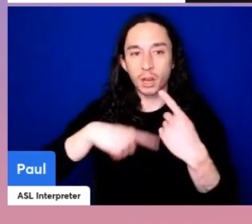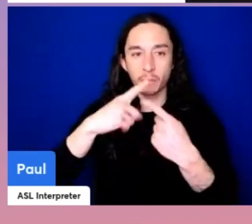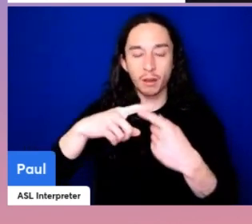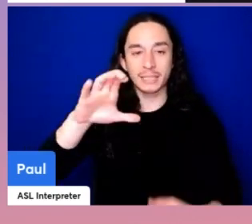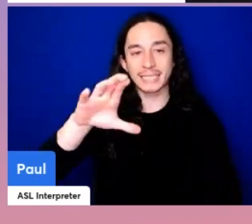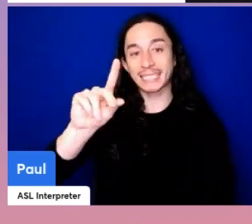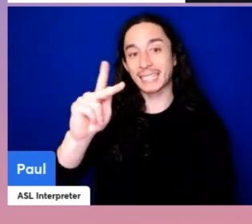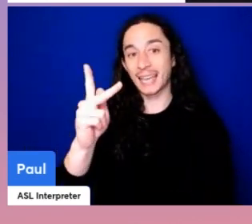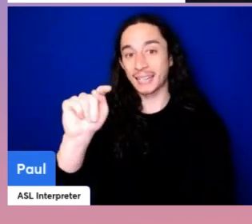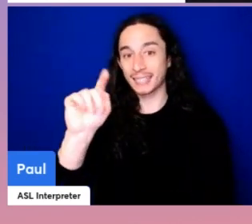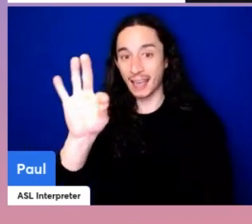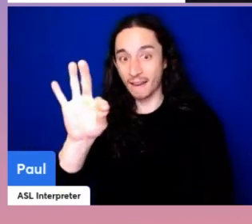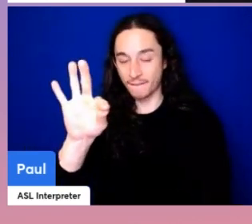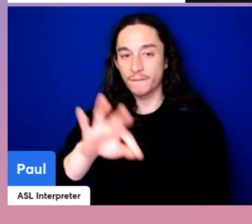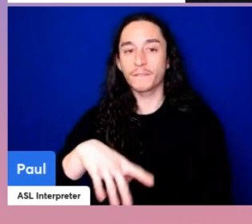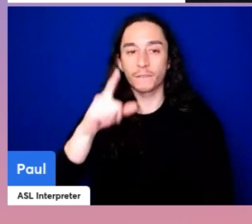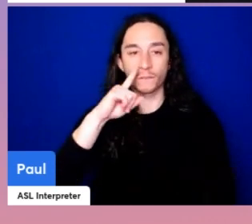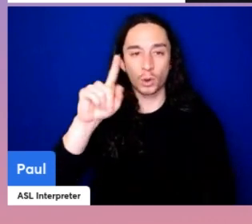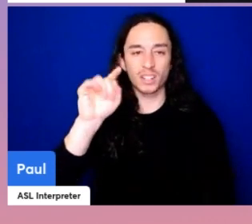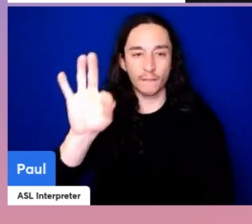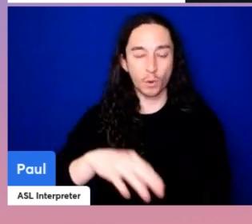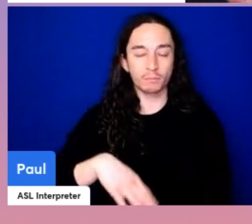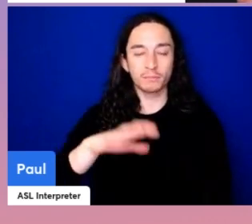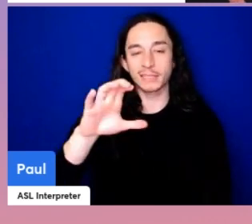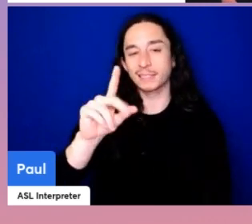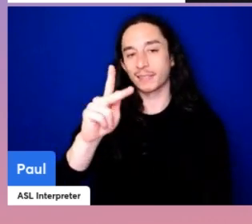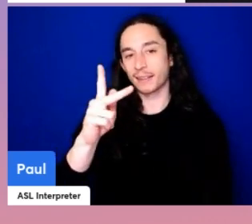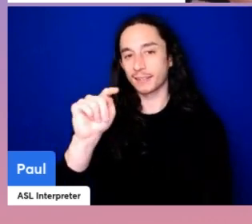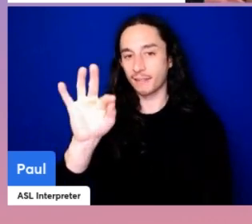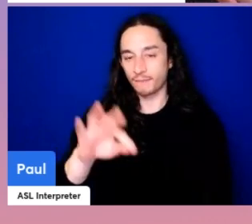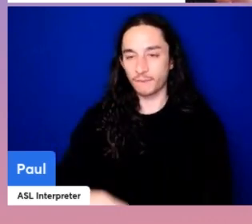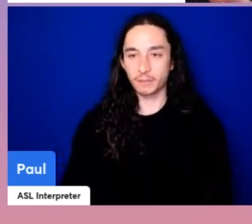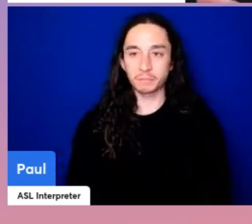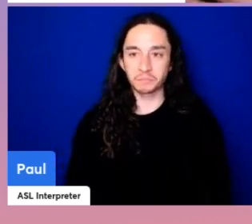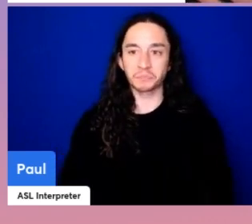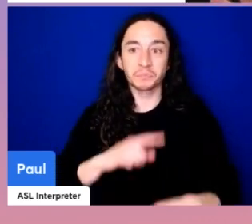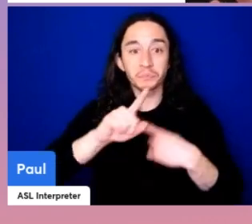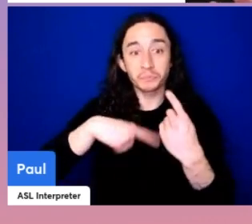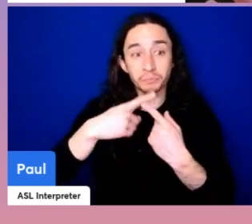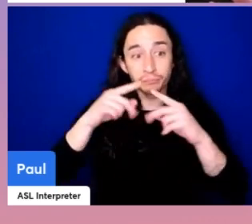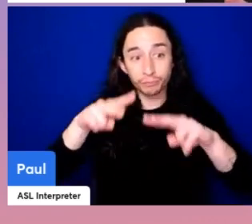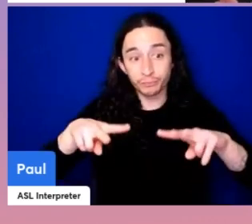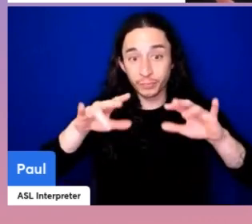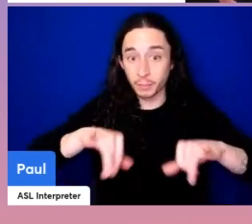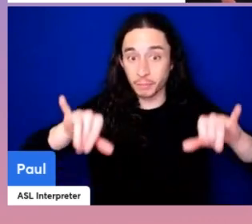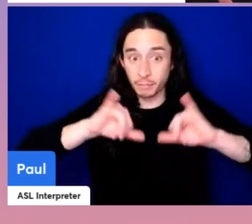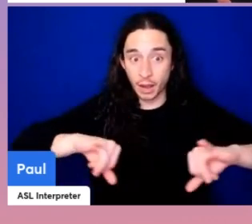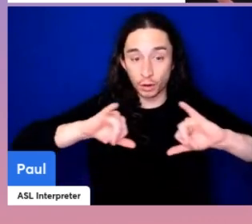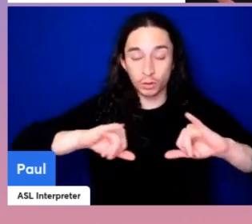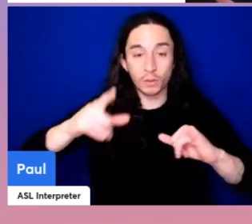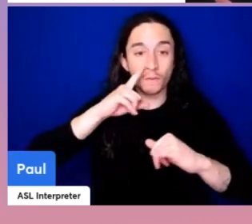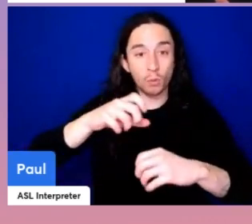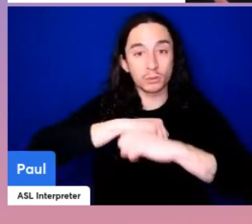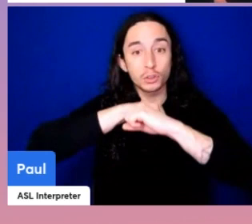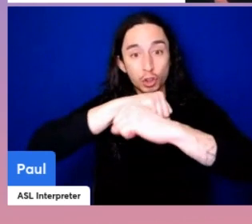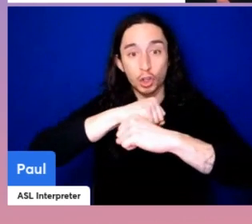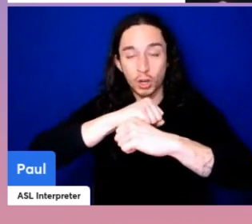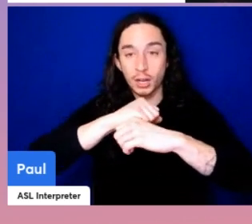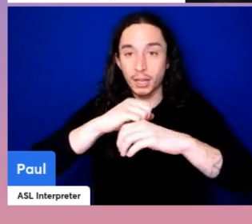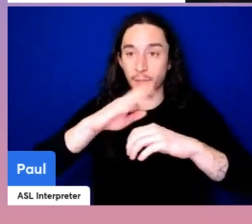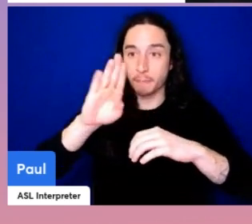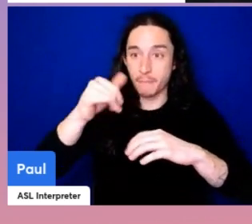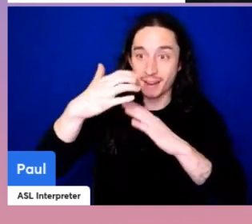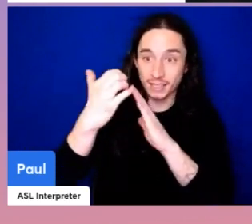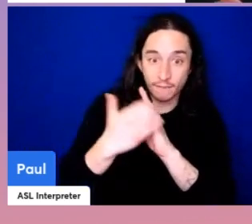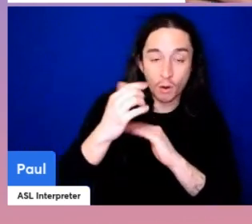Terraform, or CDKTF. And we're going to be looking at some patterns that it enables for providing security by default to